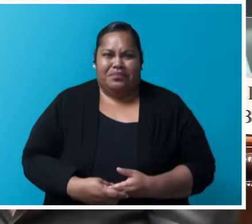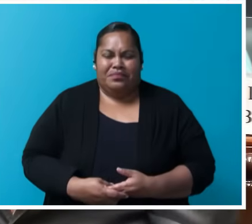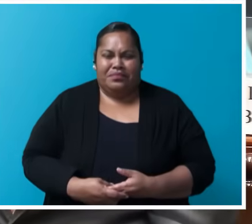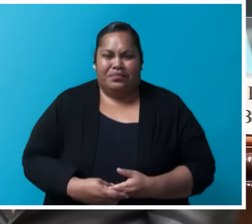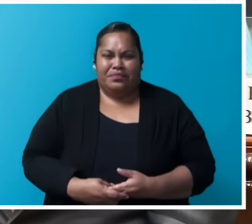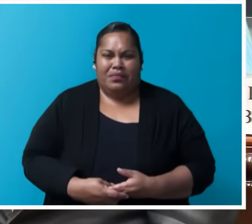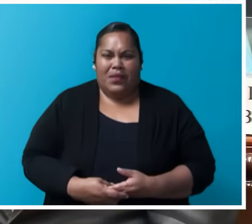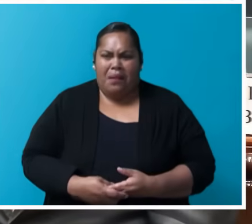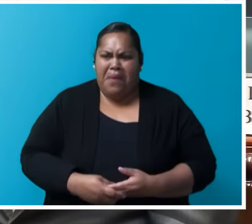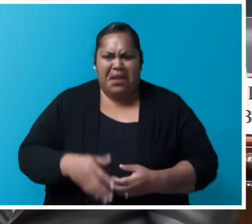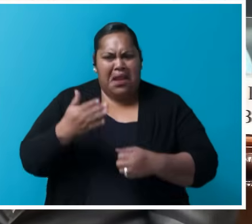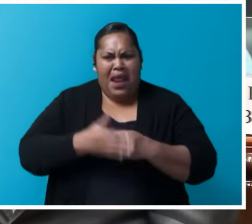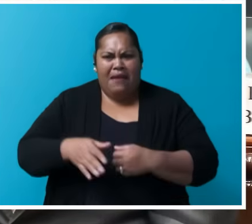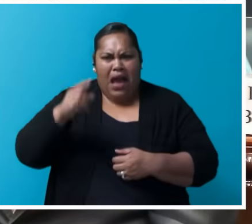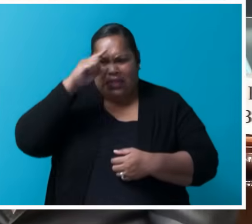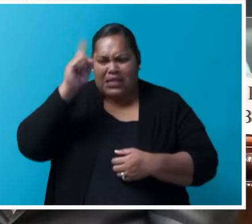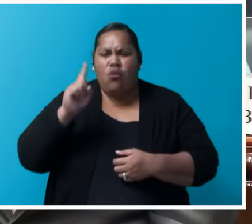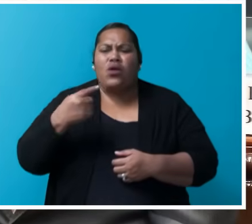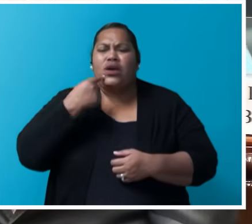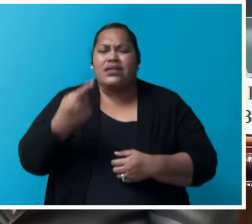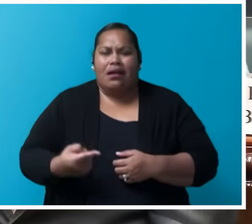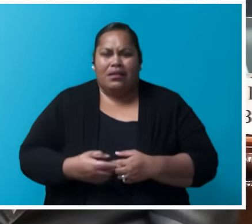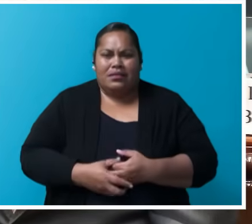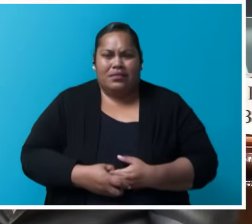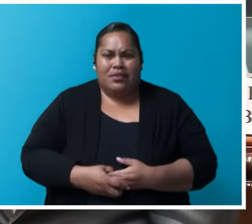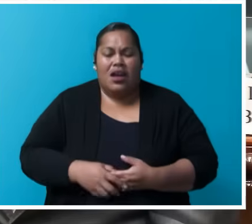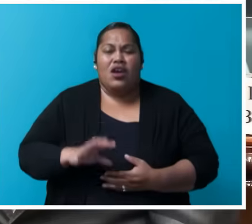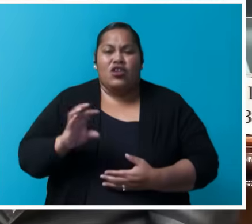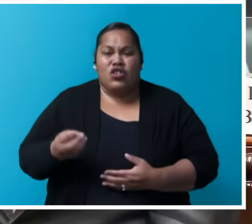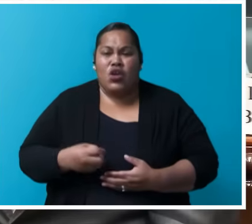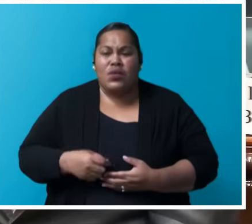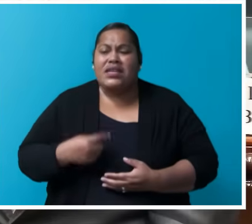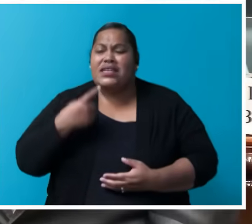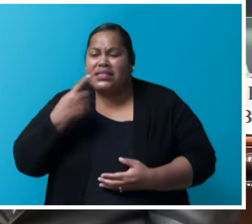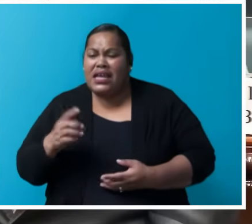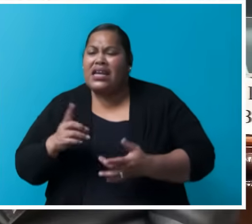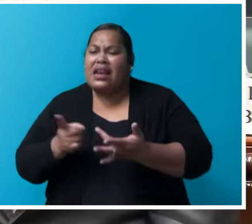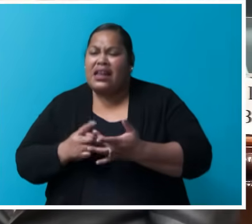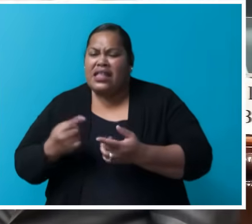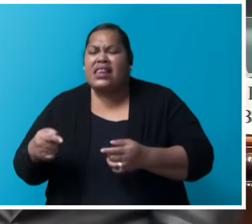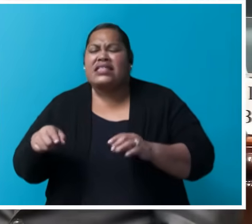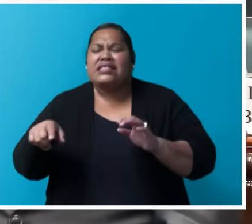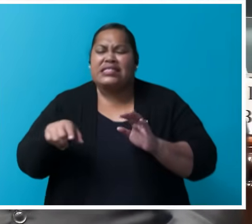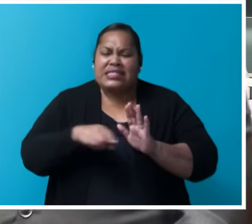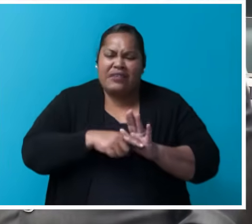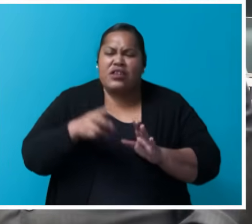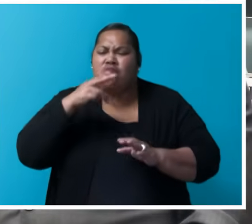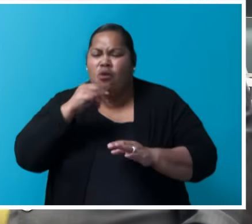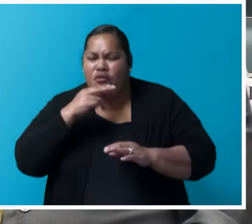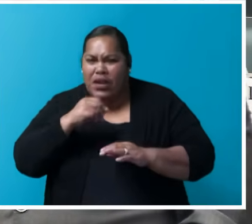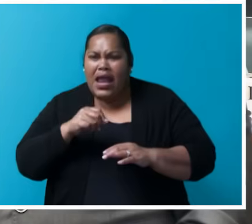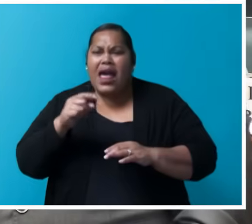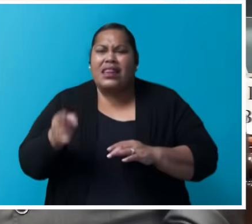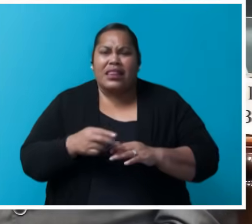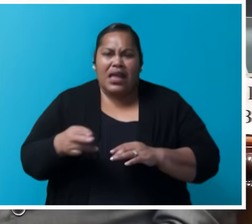But he didn't understand what he was saying. So he was saying on one hand, this is deficit, borrowing, and